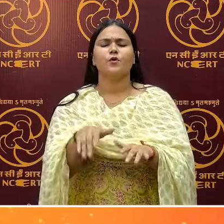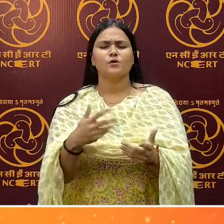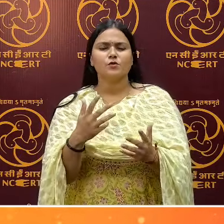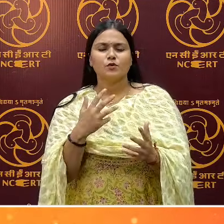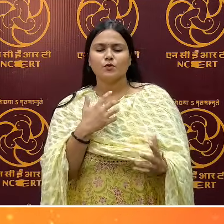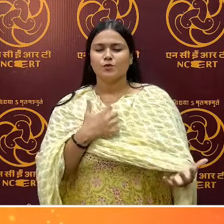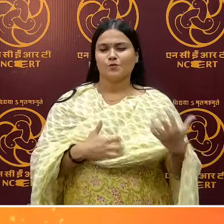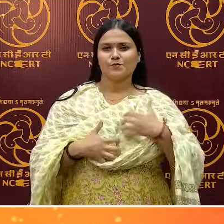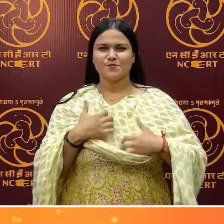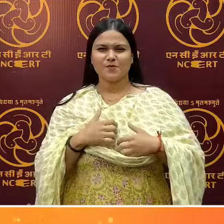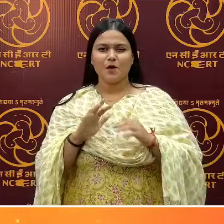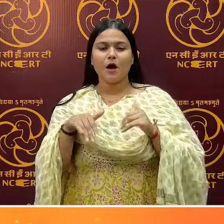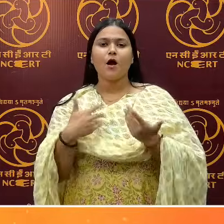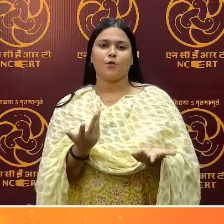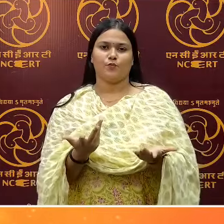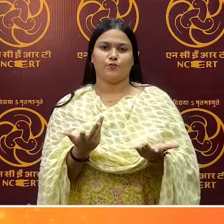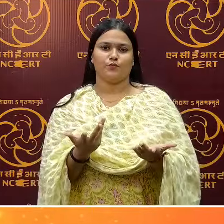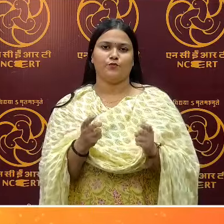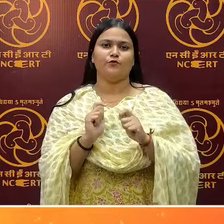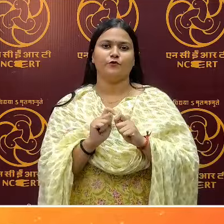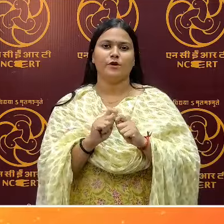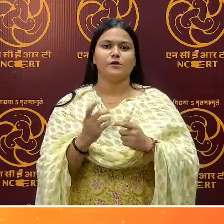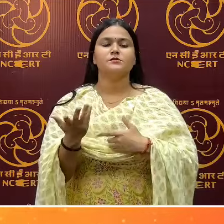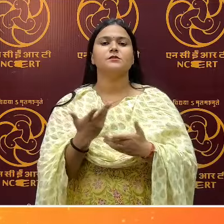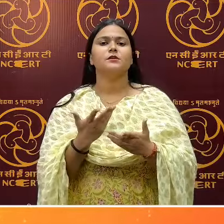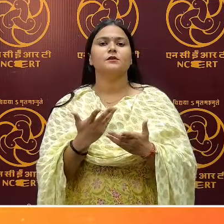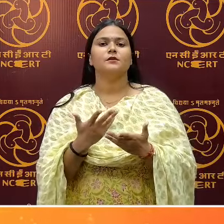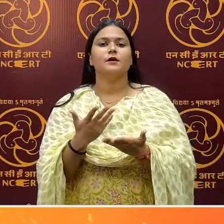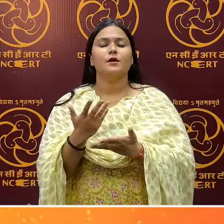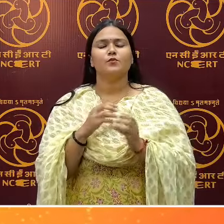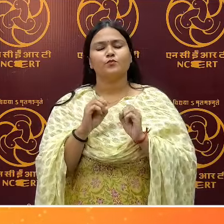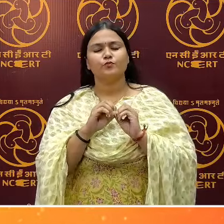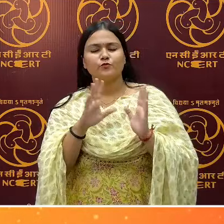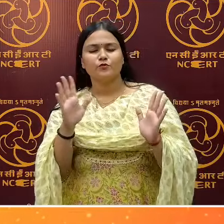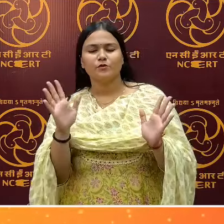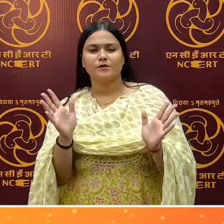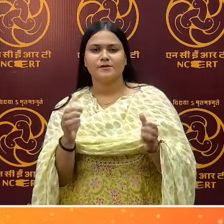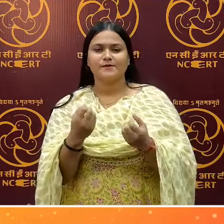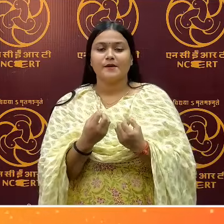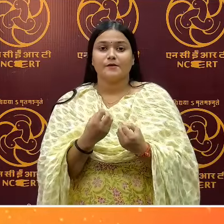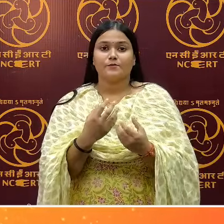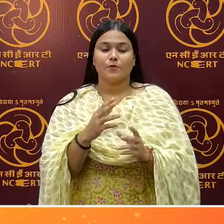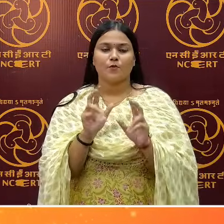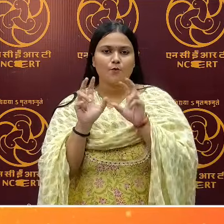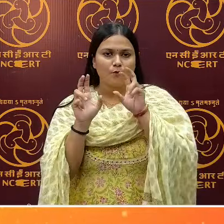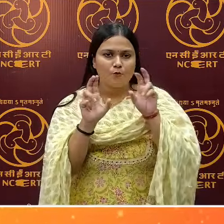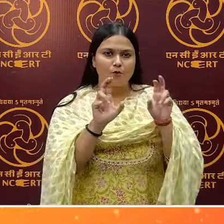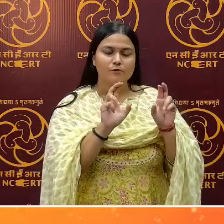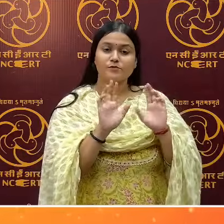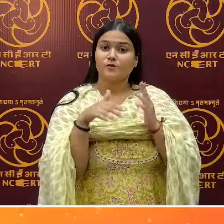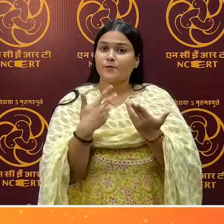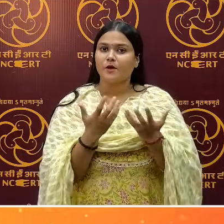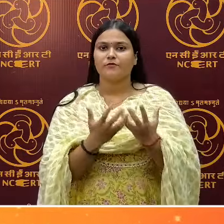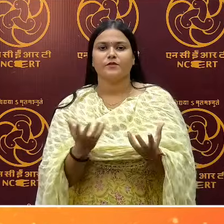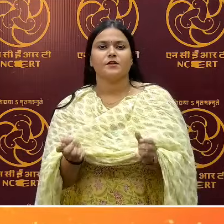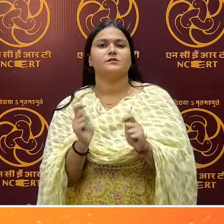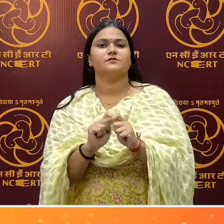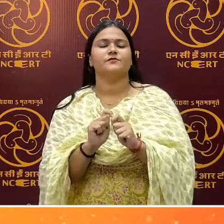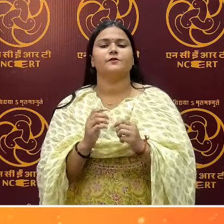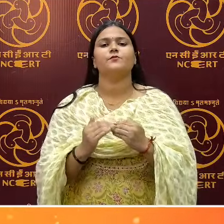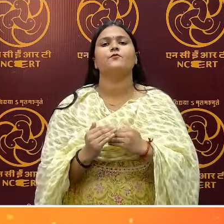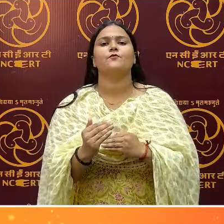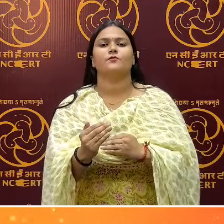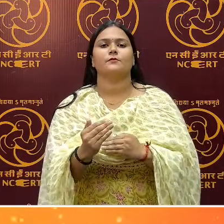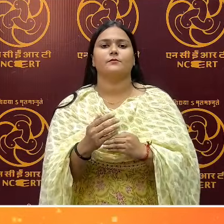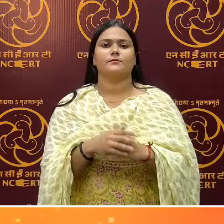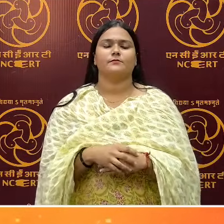curiosity level, nurture their skills to discover, explore and observe. So let us see, let us proceed, and I